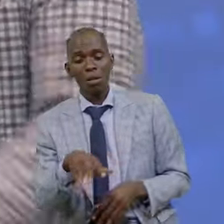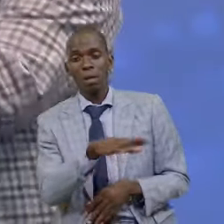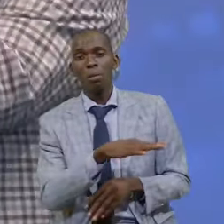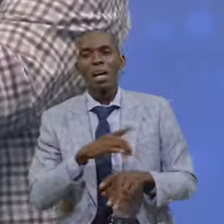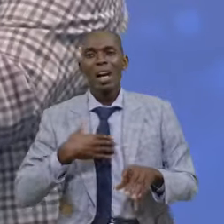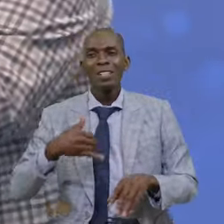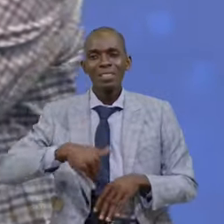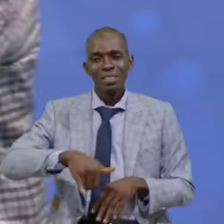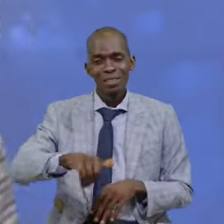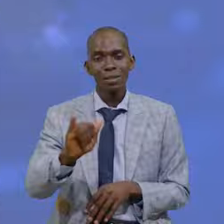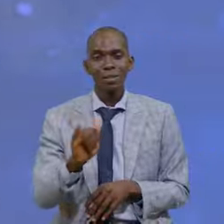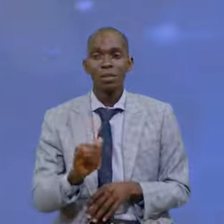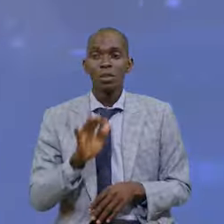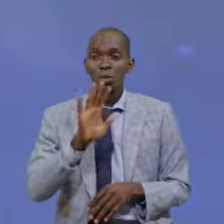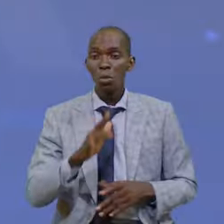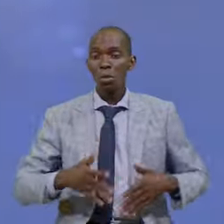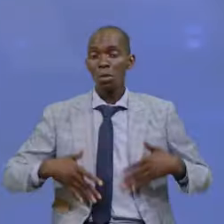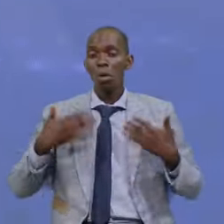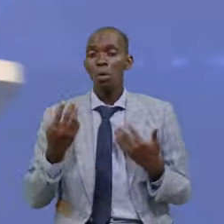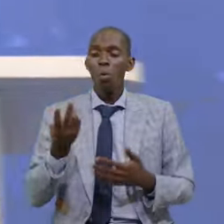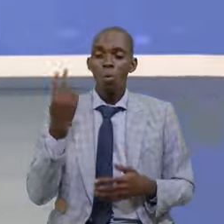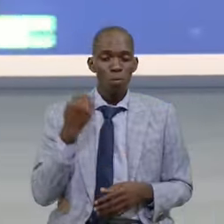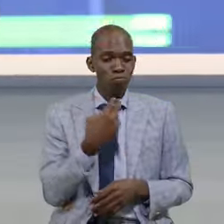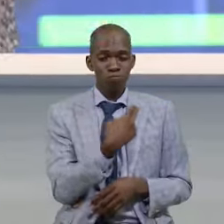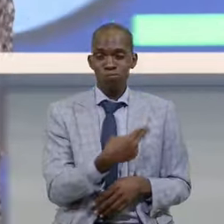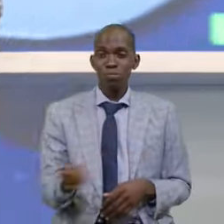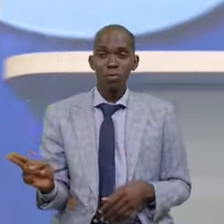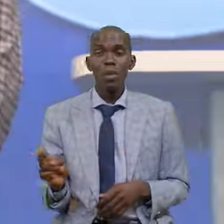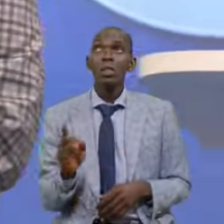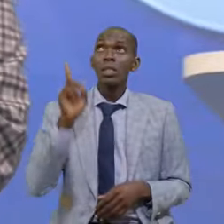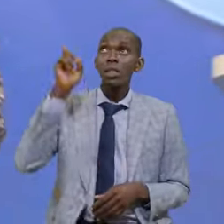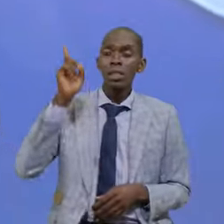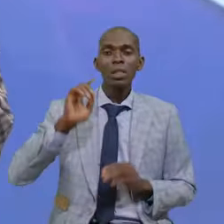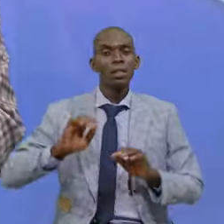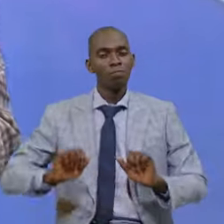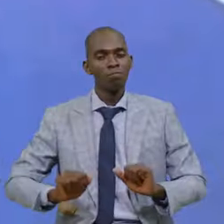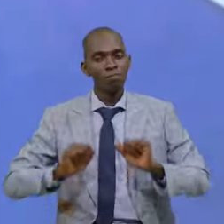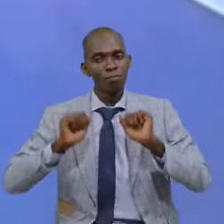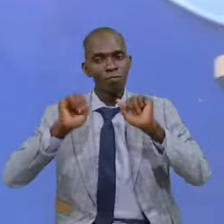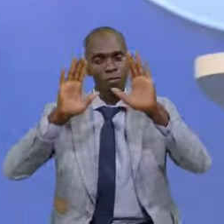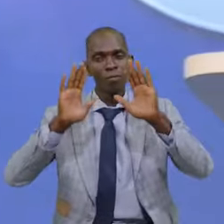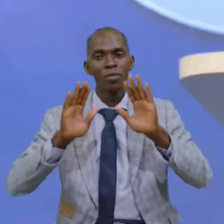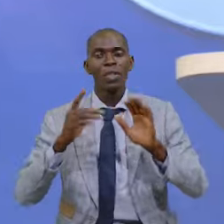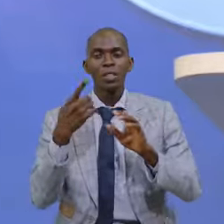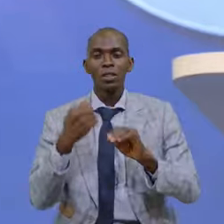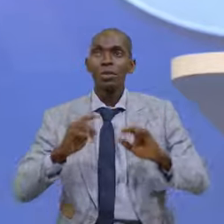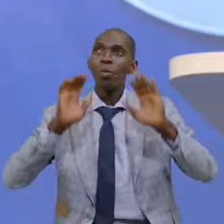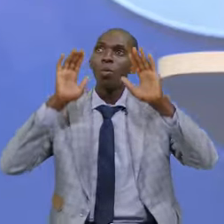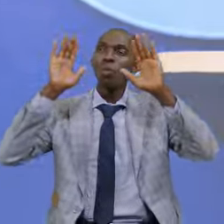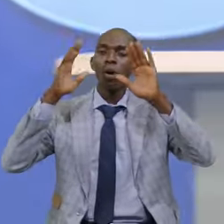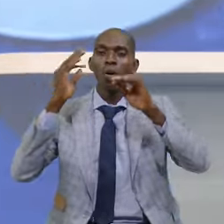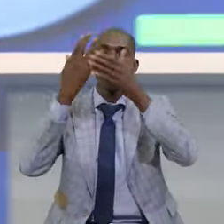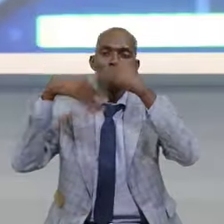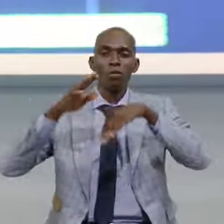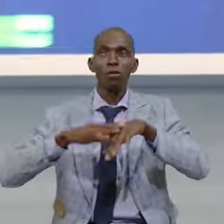your life was woeful, he gave the wonder of heaven to come and save